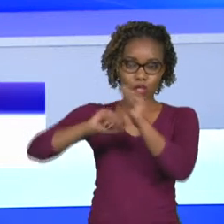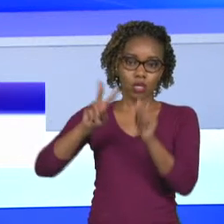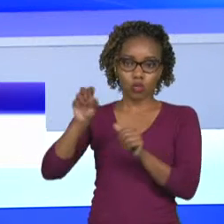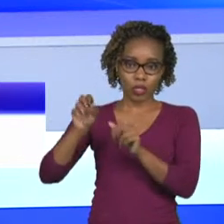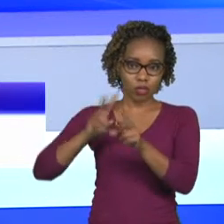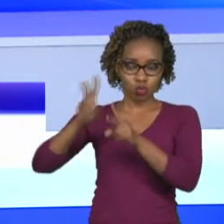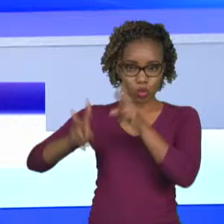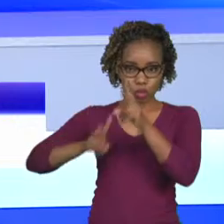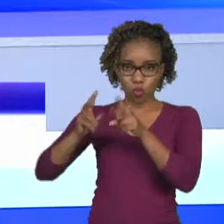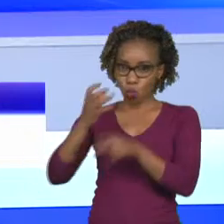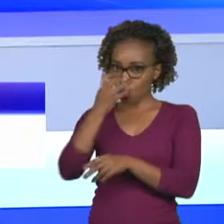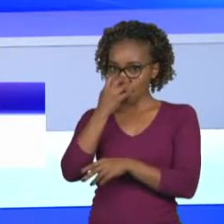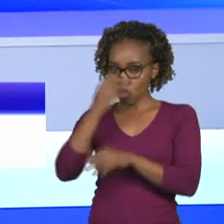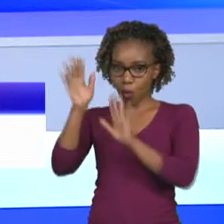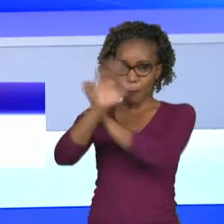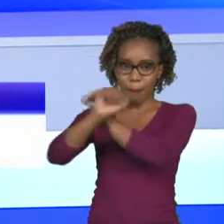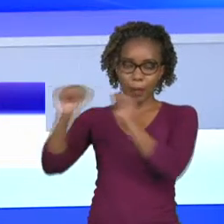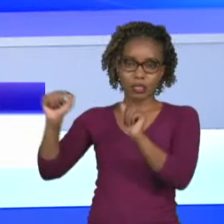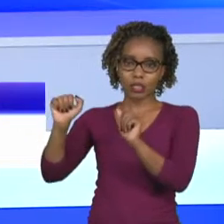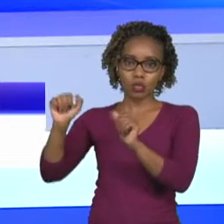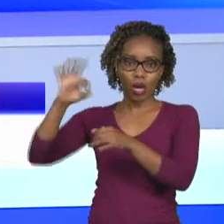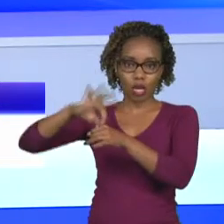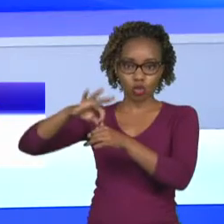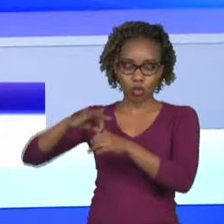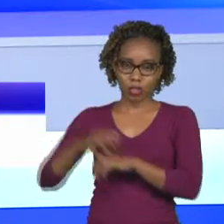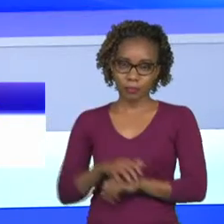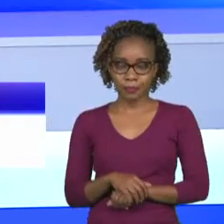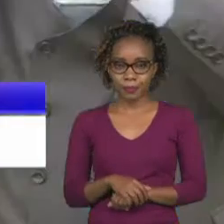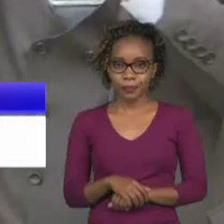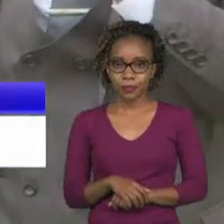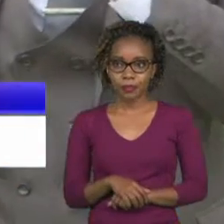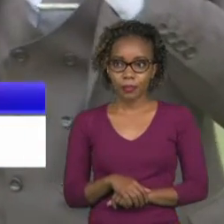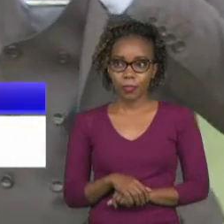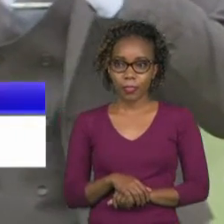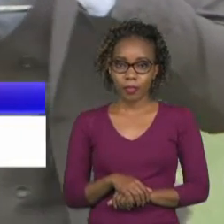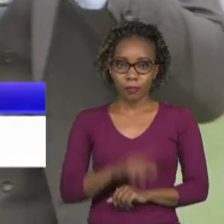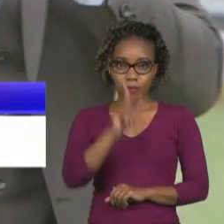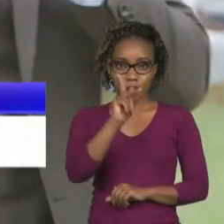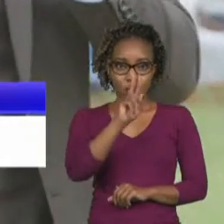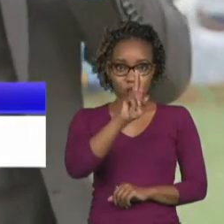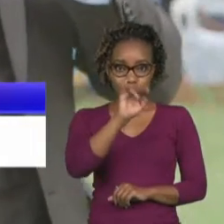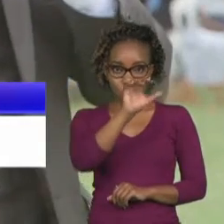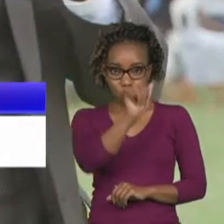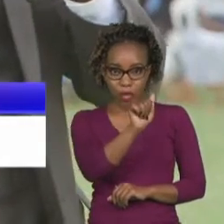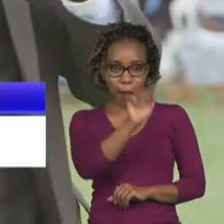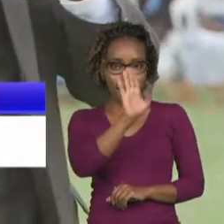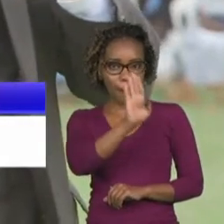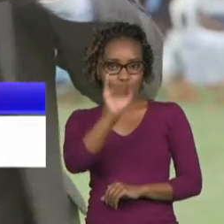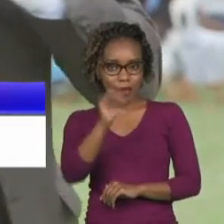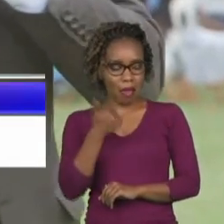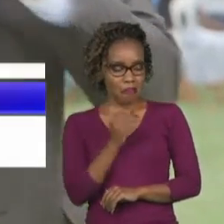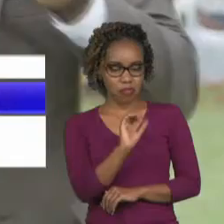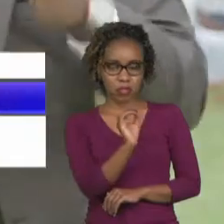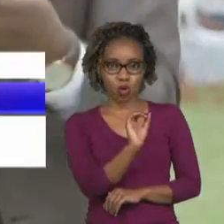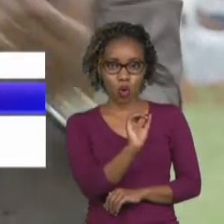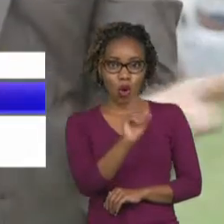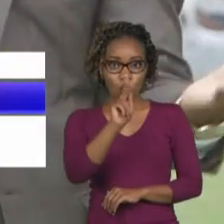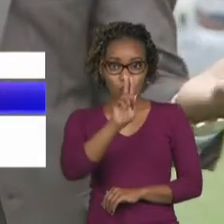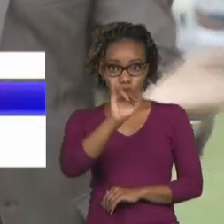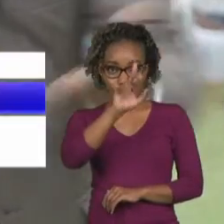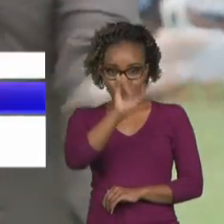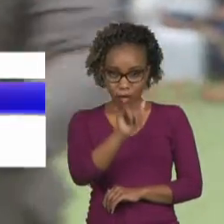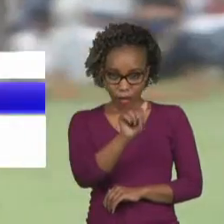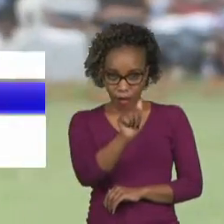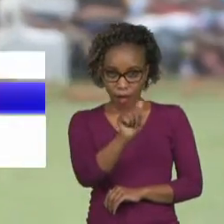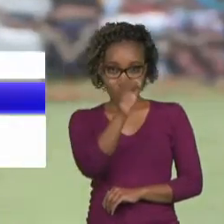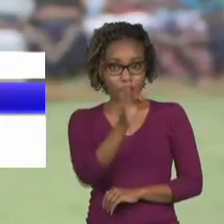Ruto's 2022 presidential bid. Take a look. Hapa Kuria hakuna BBI. Hapa Kuria kama